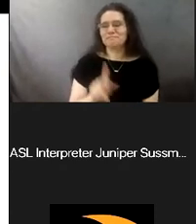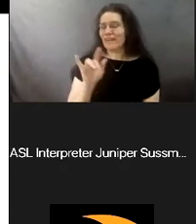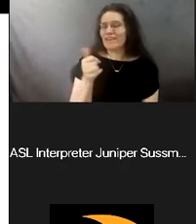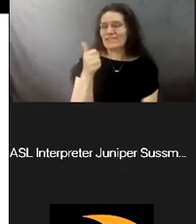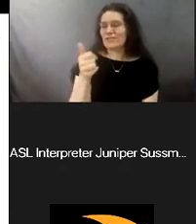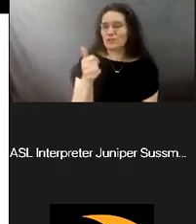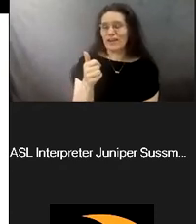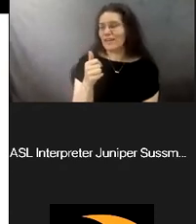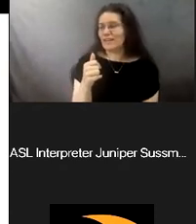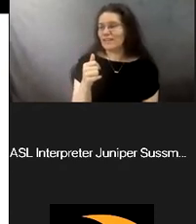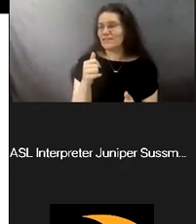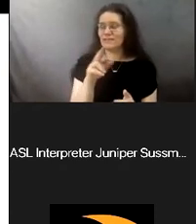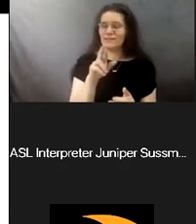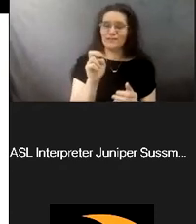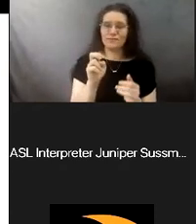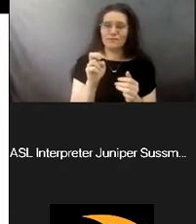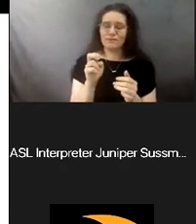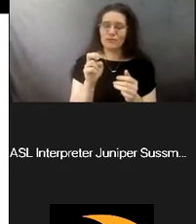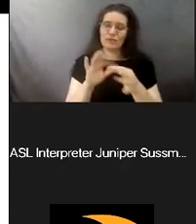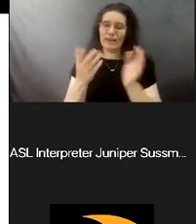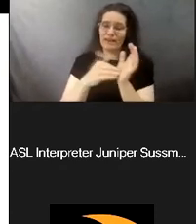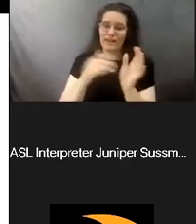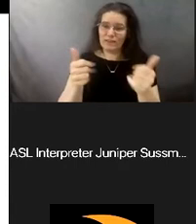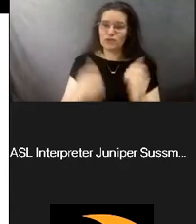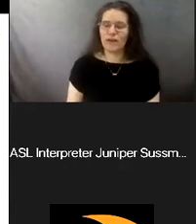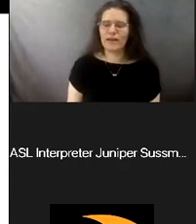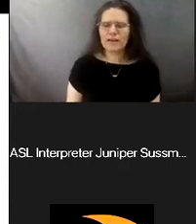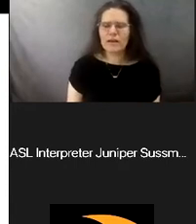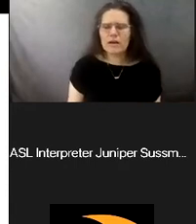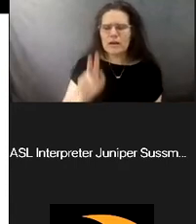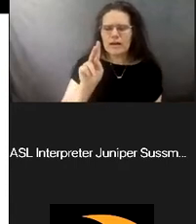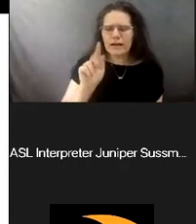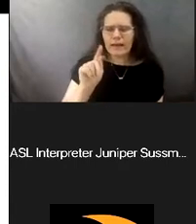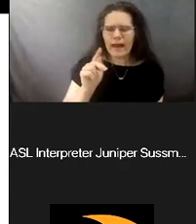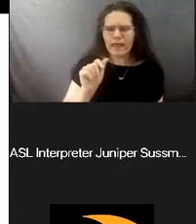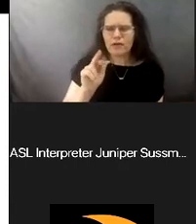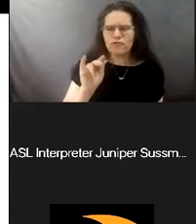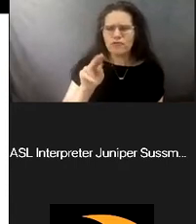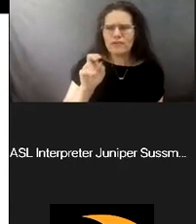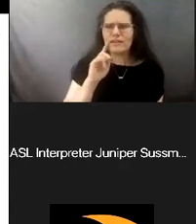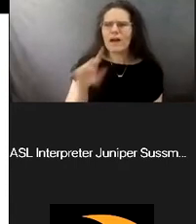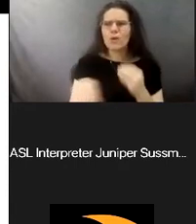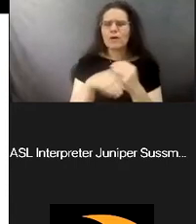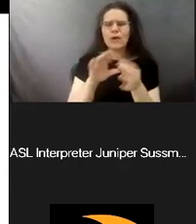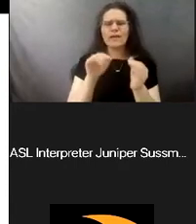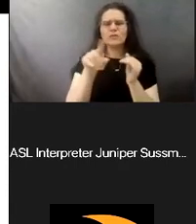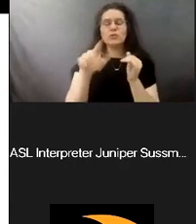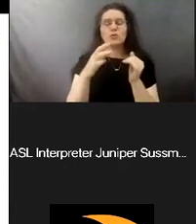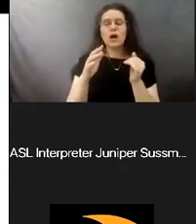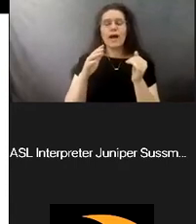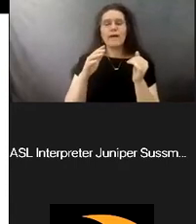Thank you, Gina. Go ahead. I also would just kind of mention, I'm not sure if folks are aware, but the Protection and Advocacy